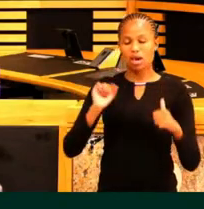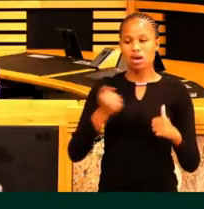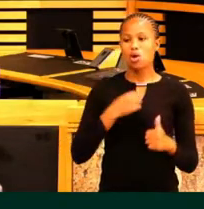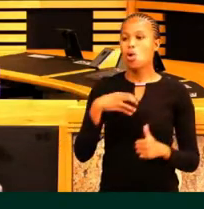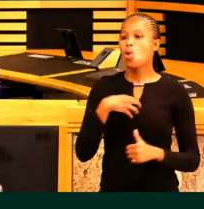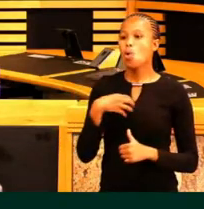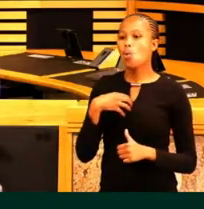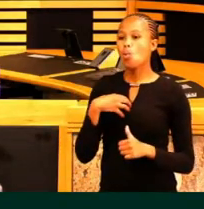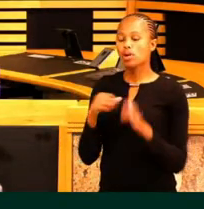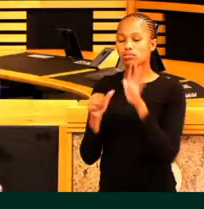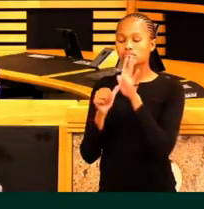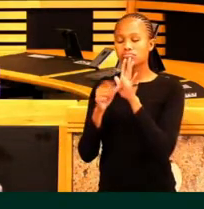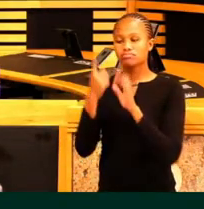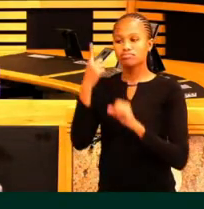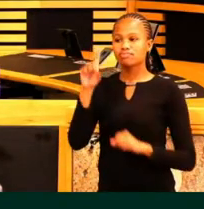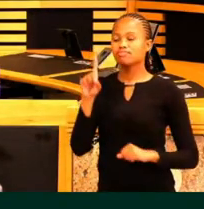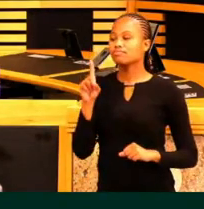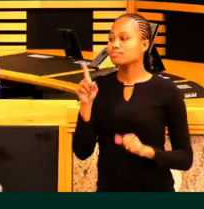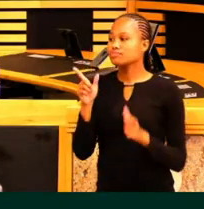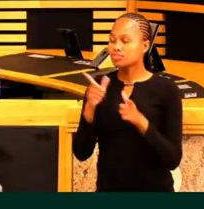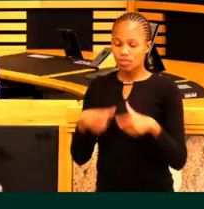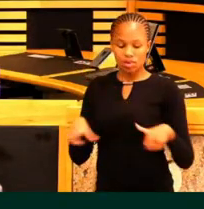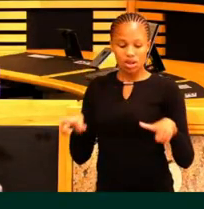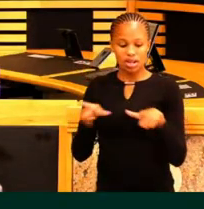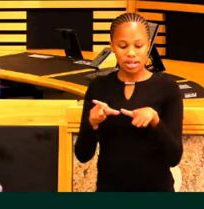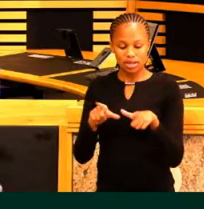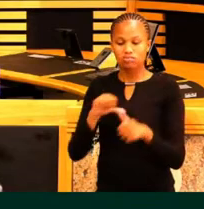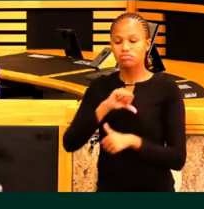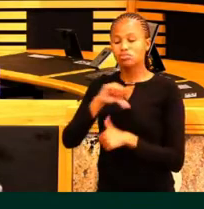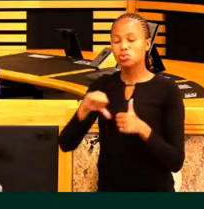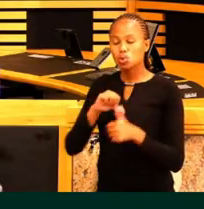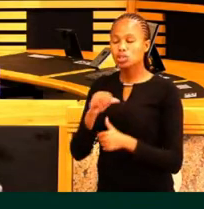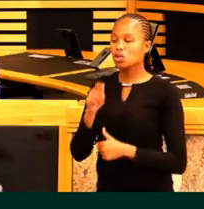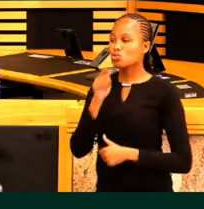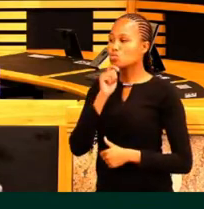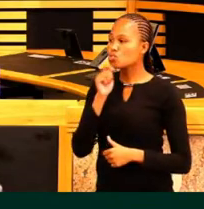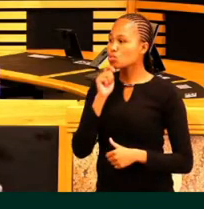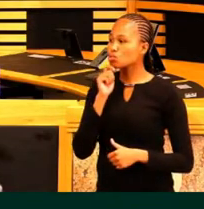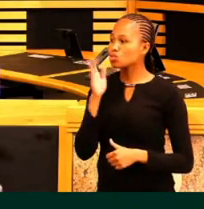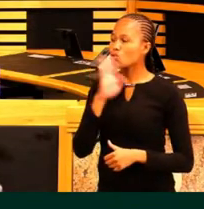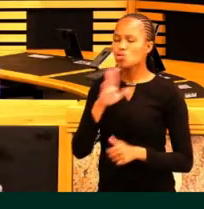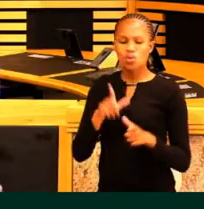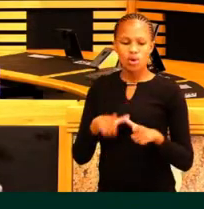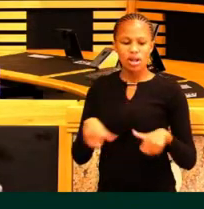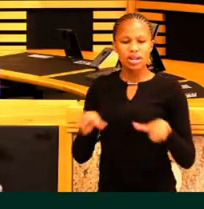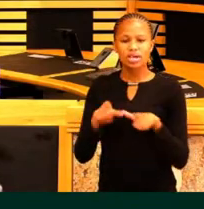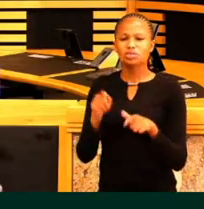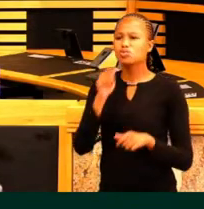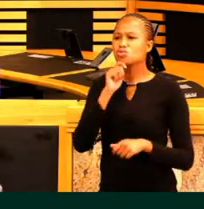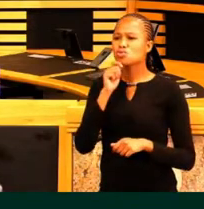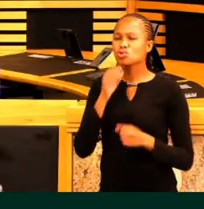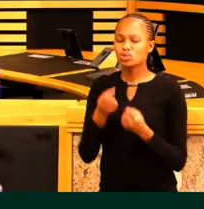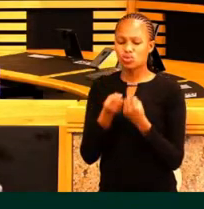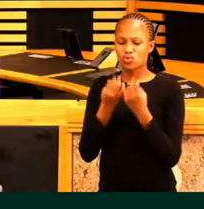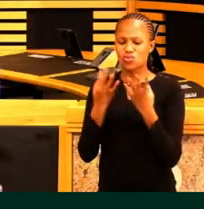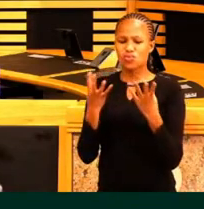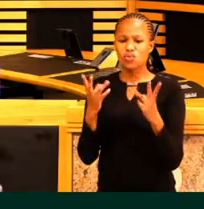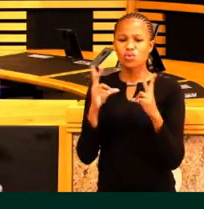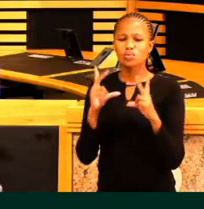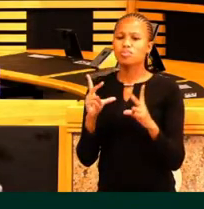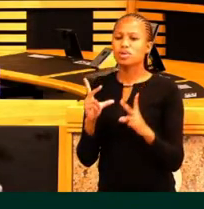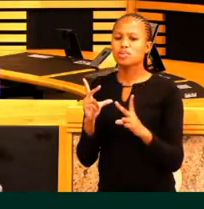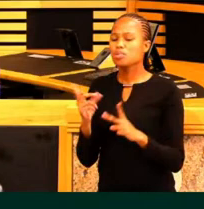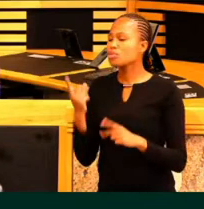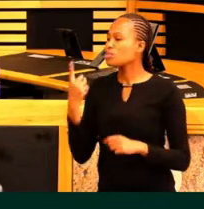mostly land for productivity and social use not lent that is going to be used by few privileged Elites